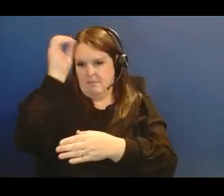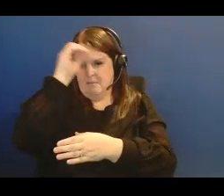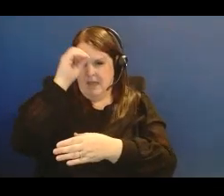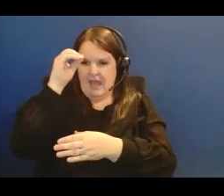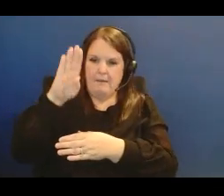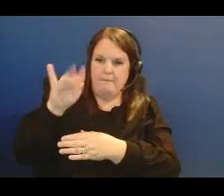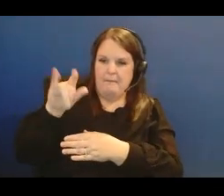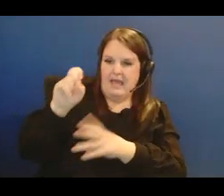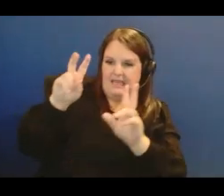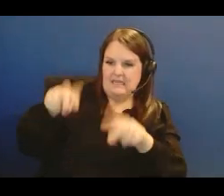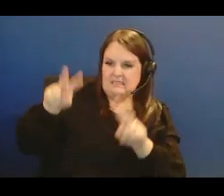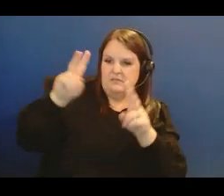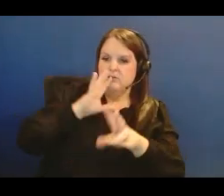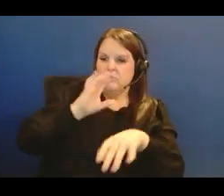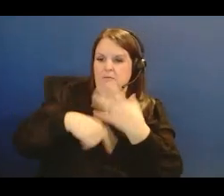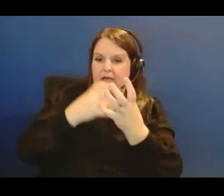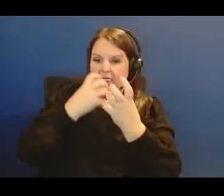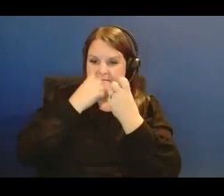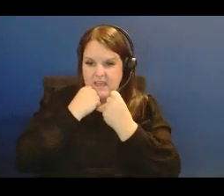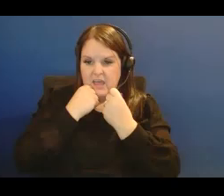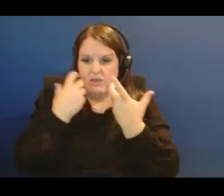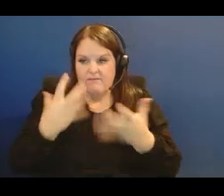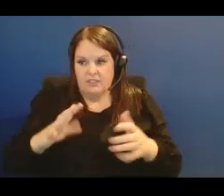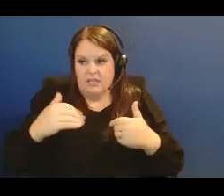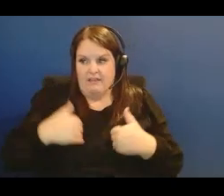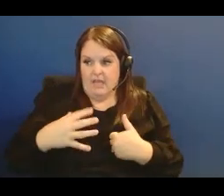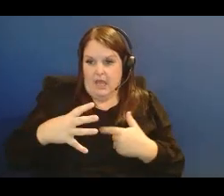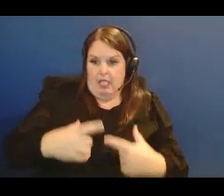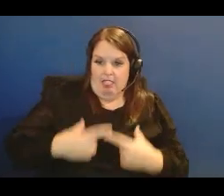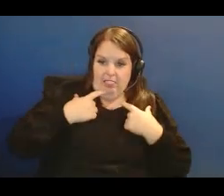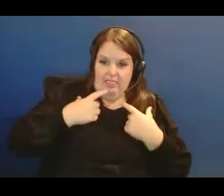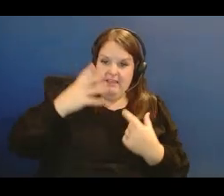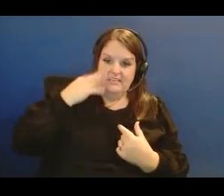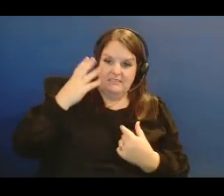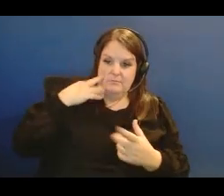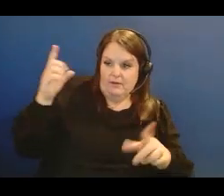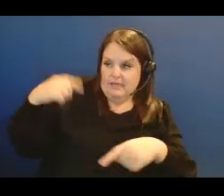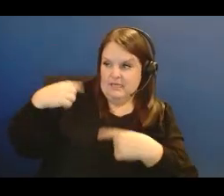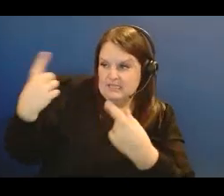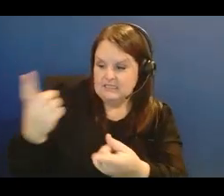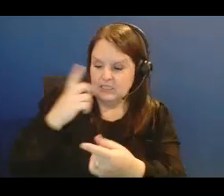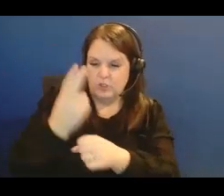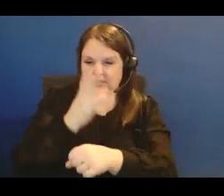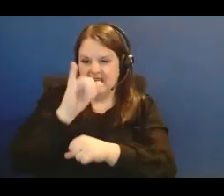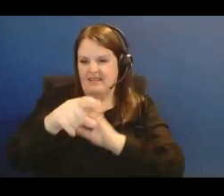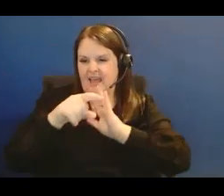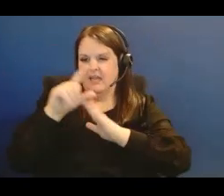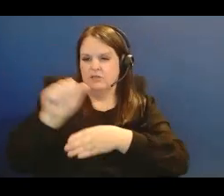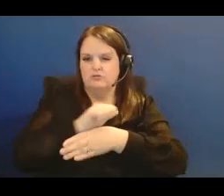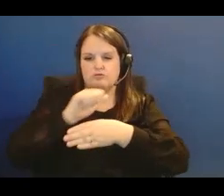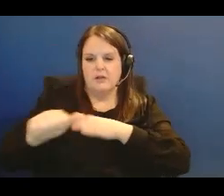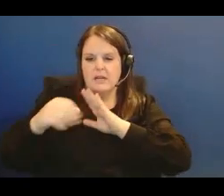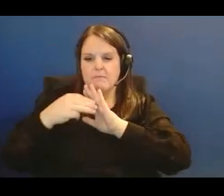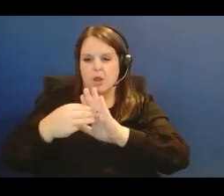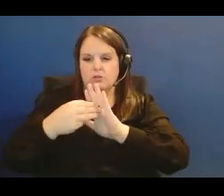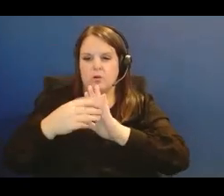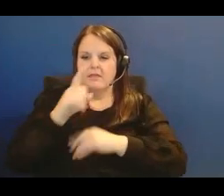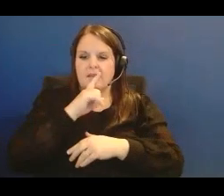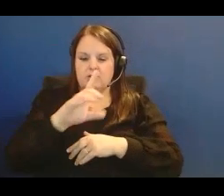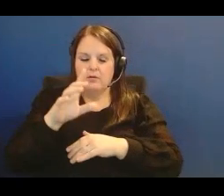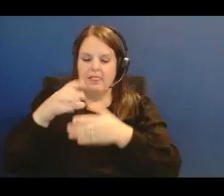the value that comes from having lived experience and using that as a training module. and that they noted that leadership and